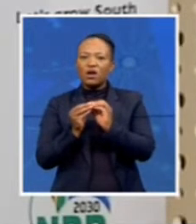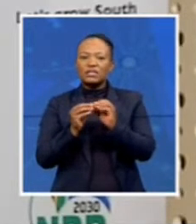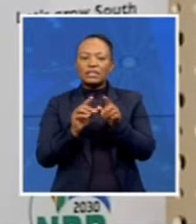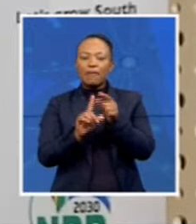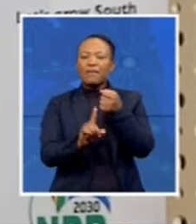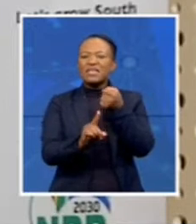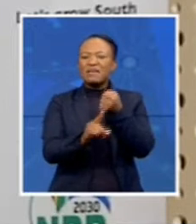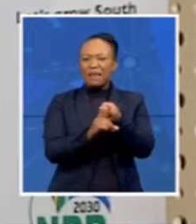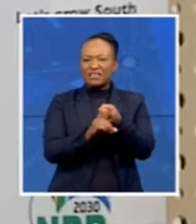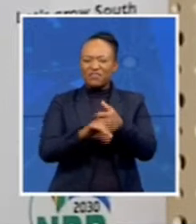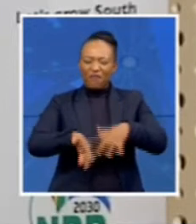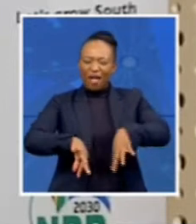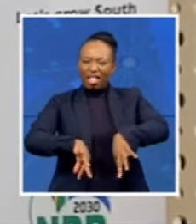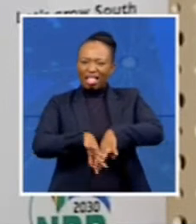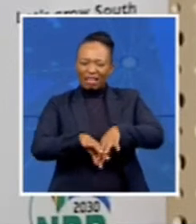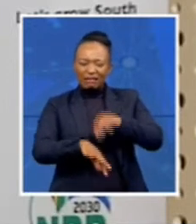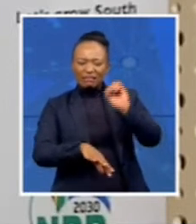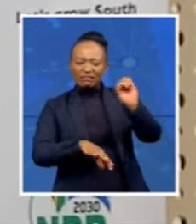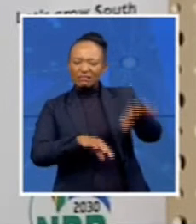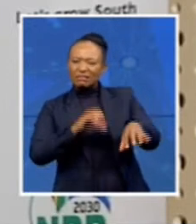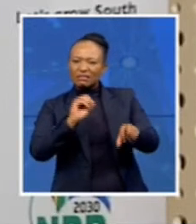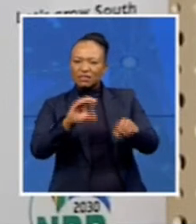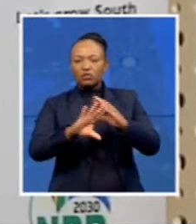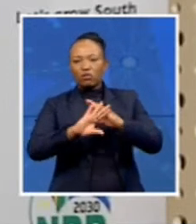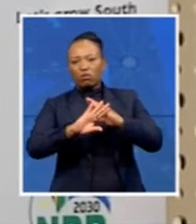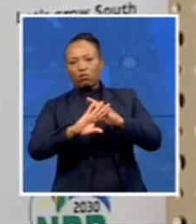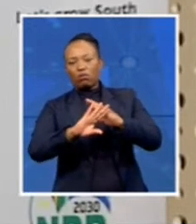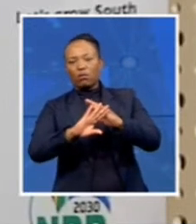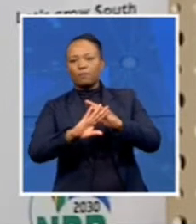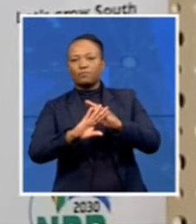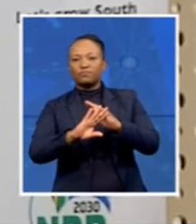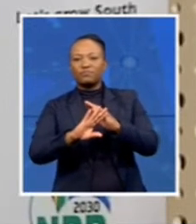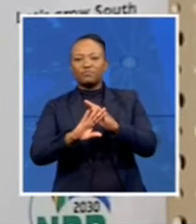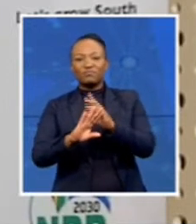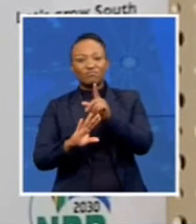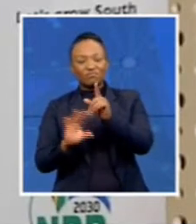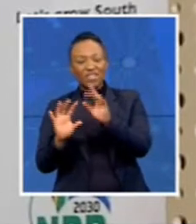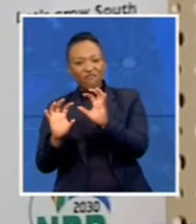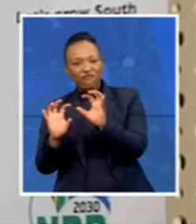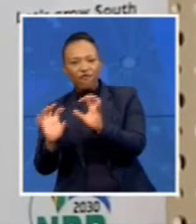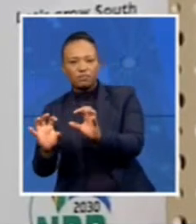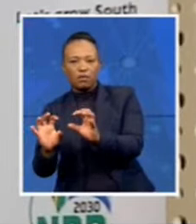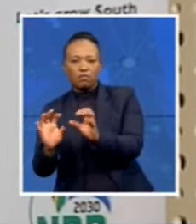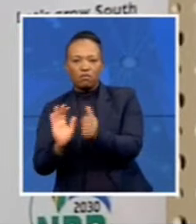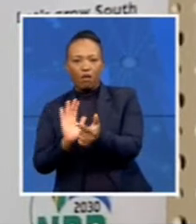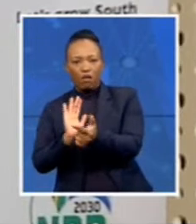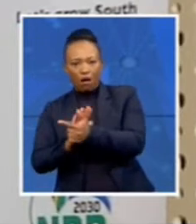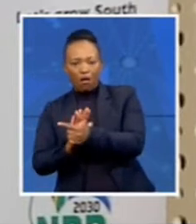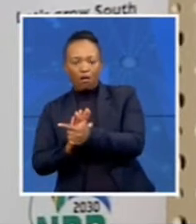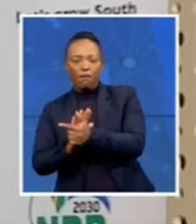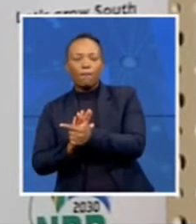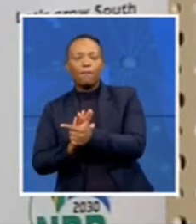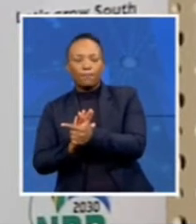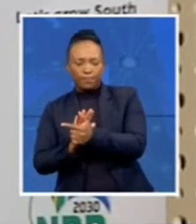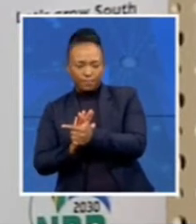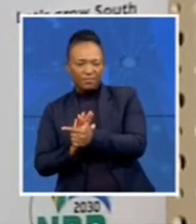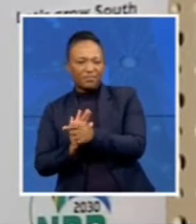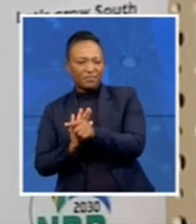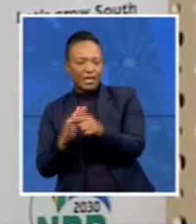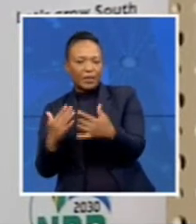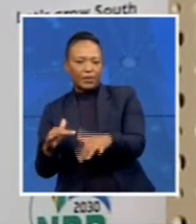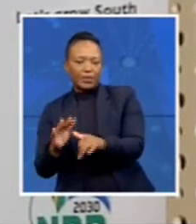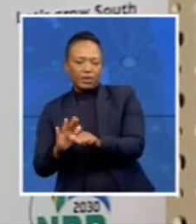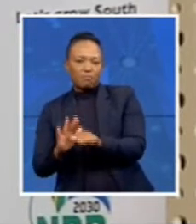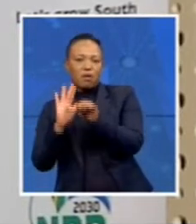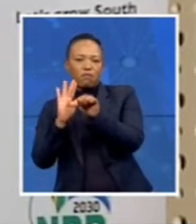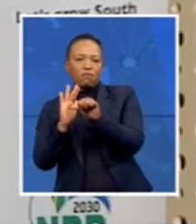and enforcement is one of the key tasks of the anti-pollution task team in our